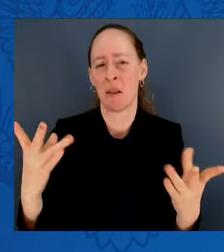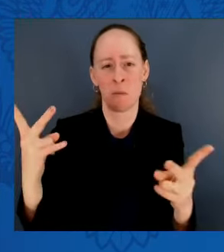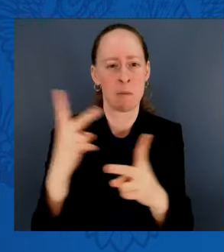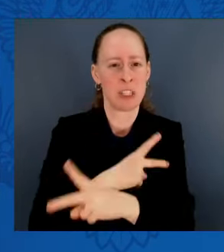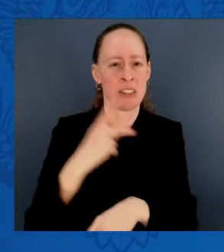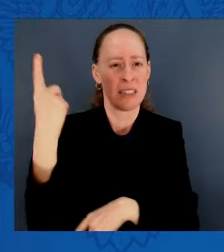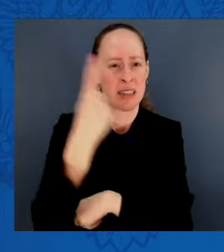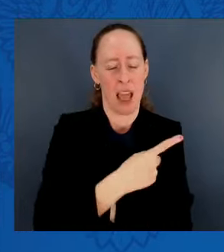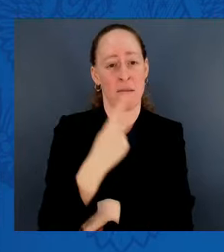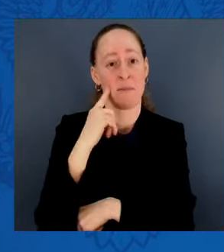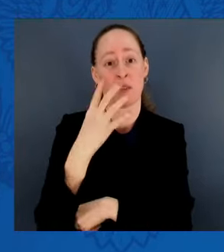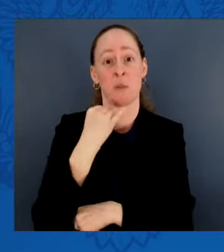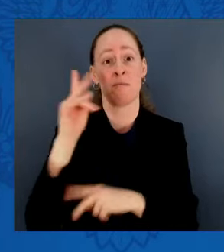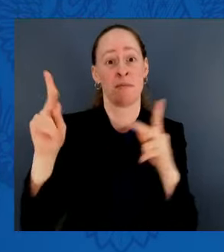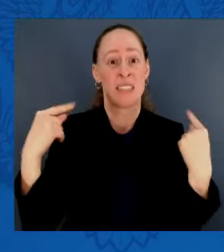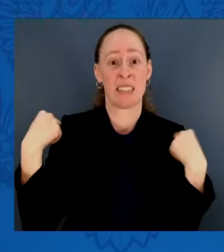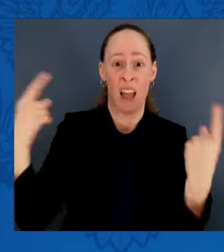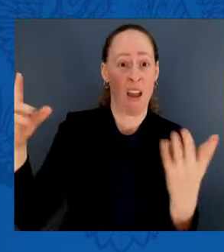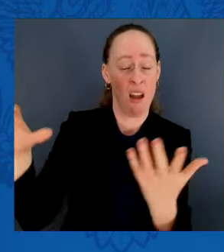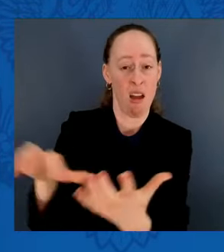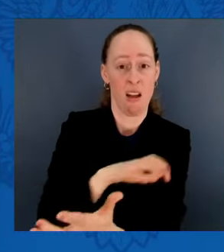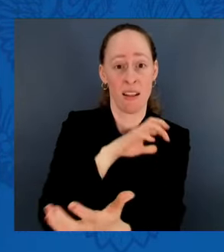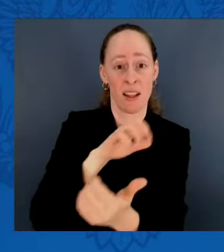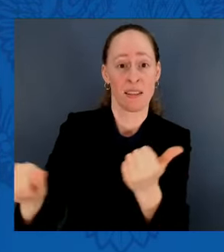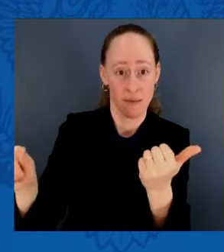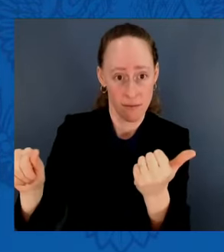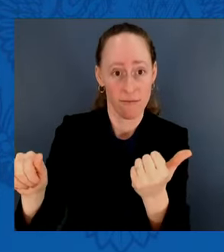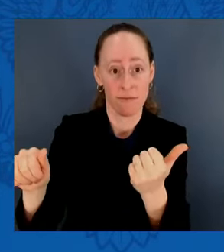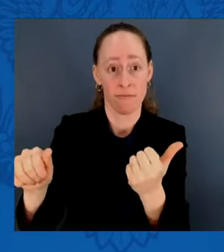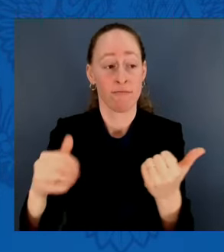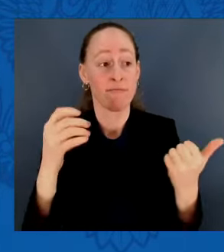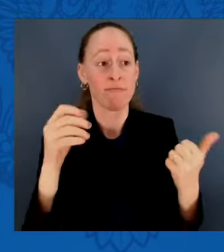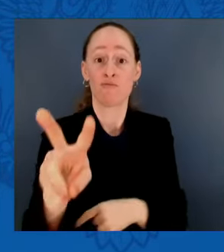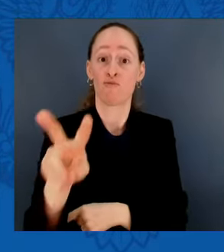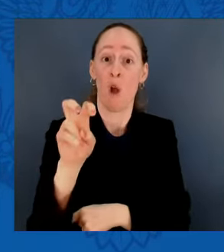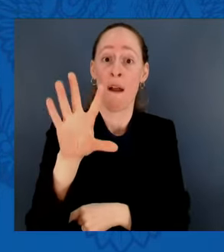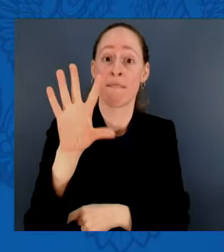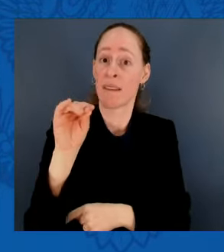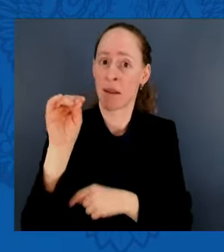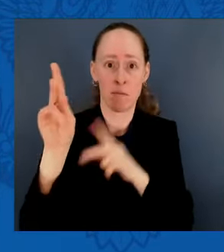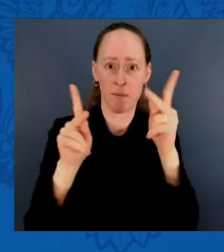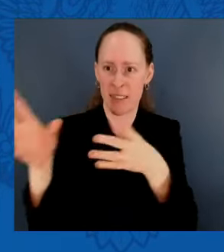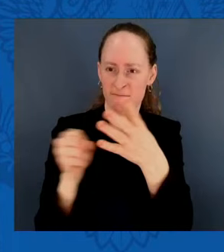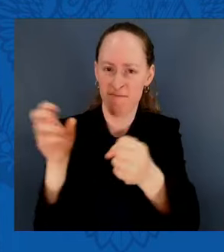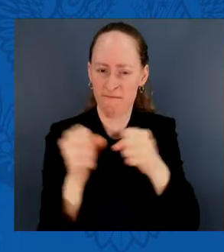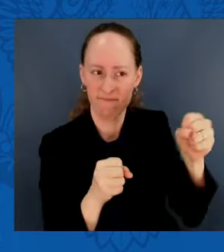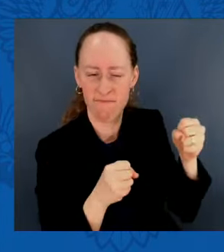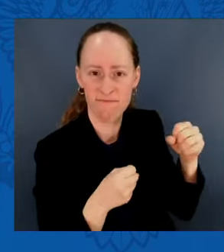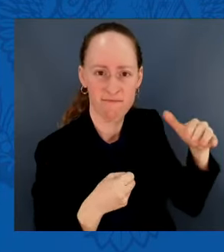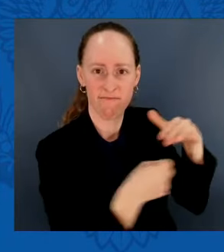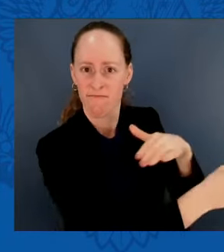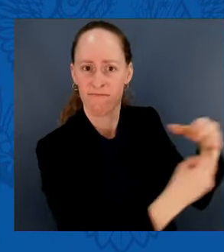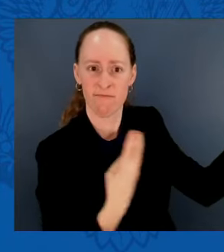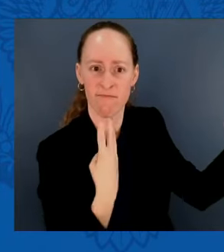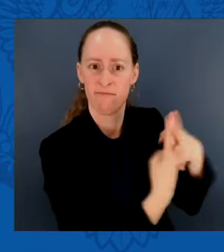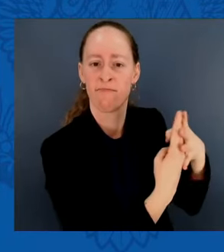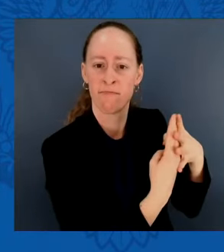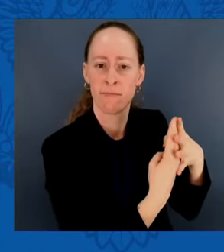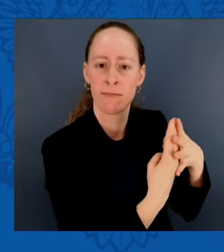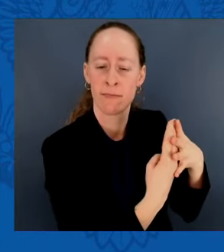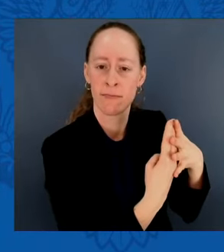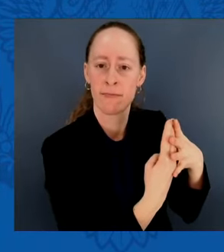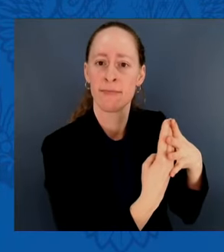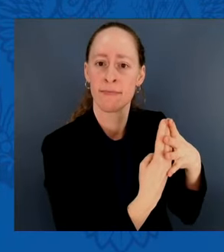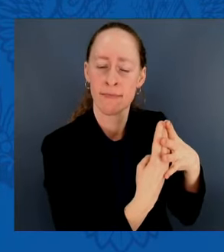taken. Here in this chamber tonight are families whose loved ones are still being held by Hamas.